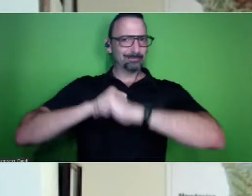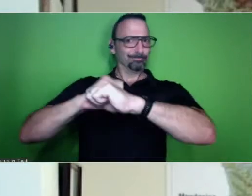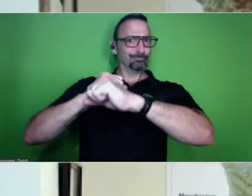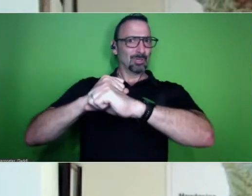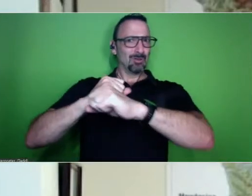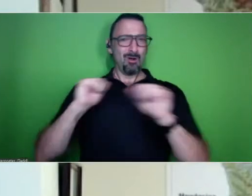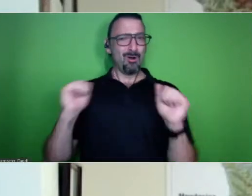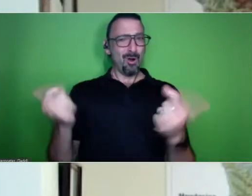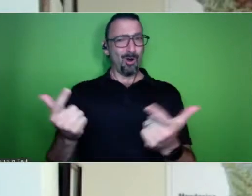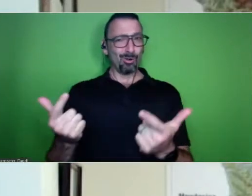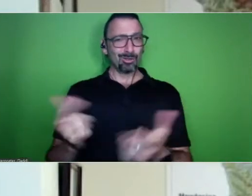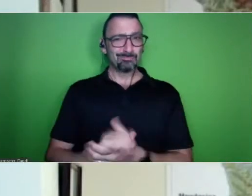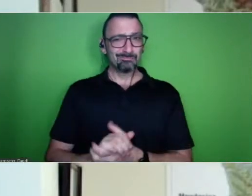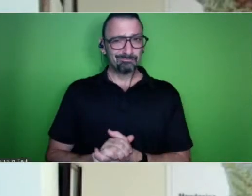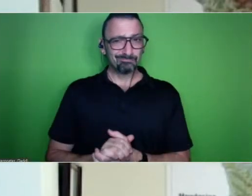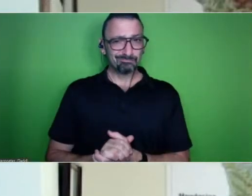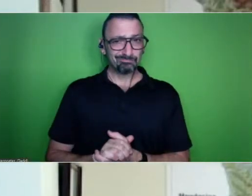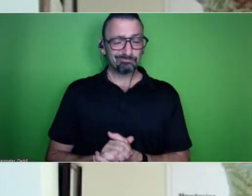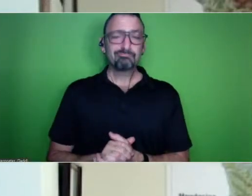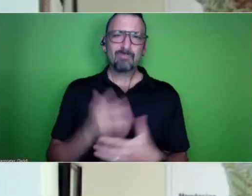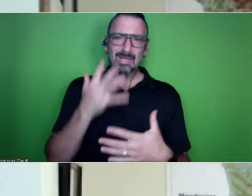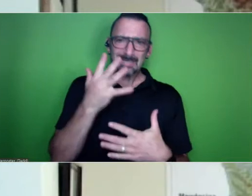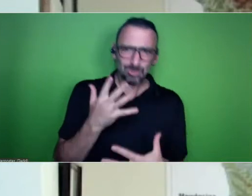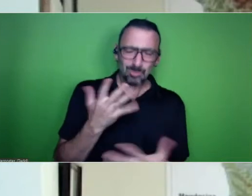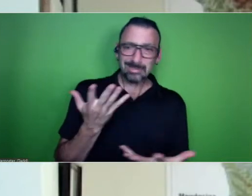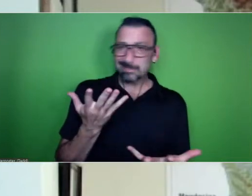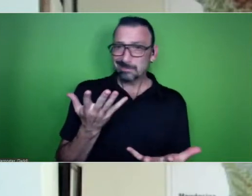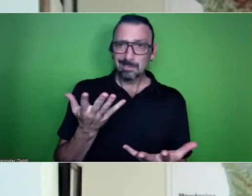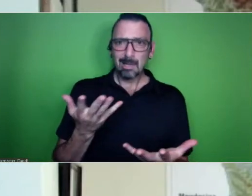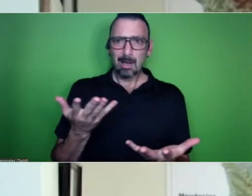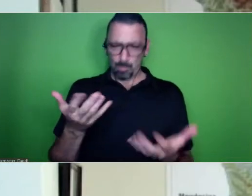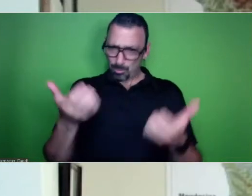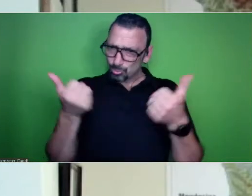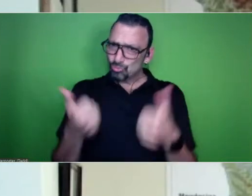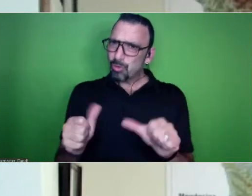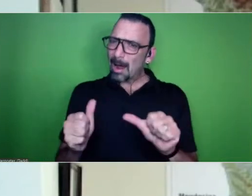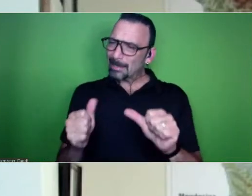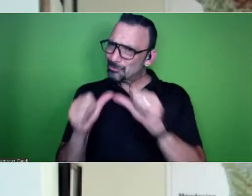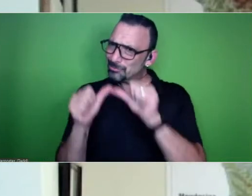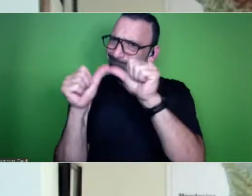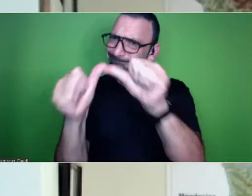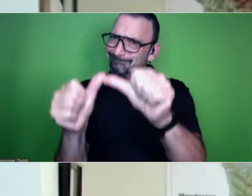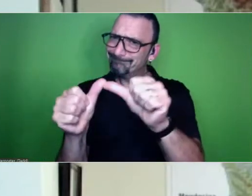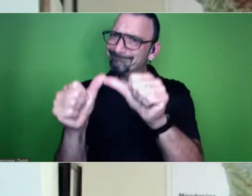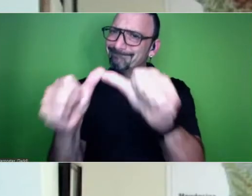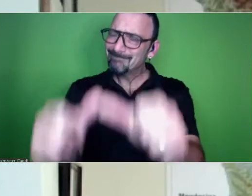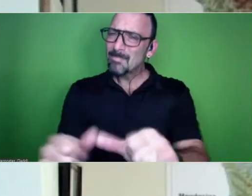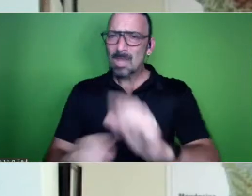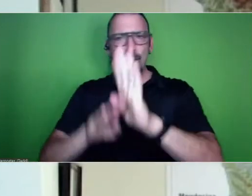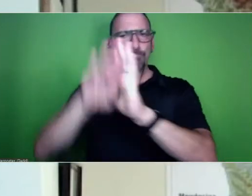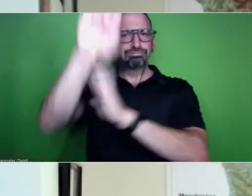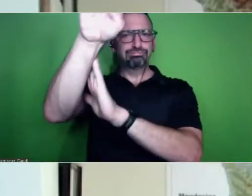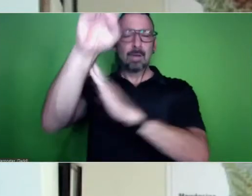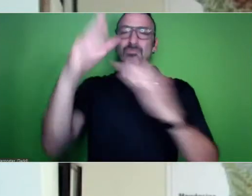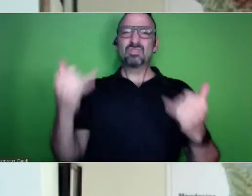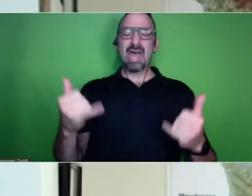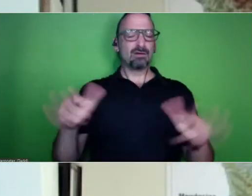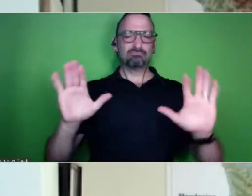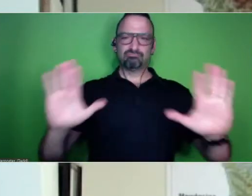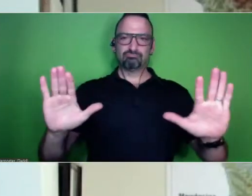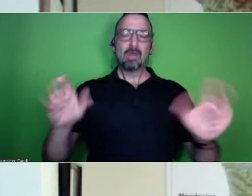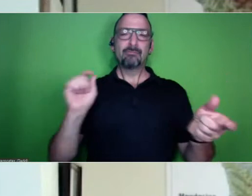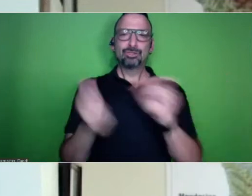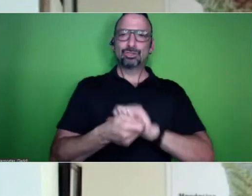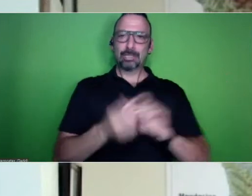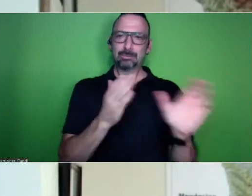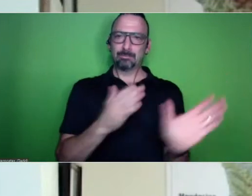virus. Consequently, hoping to move our community forward in a unified way, I've changed my plan. I am now drafting an